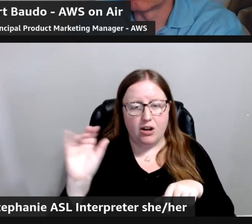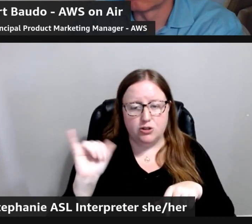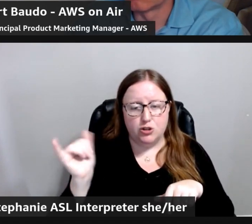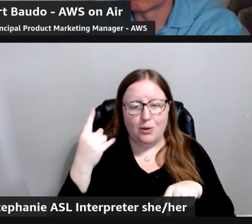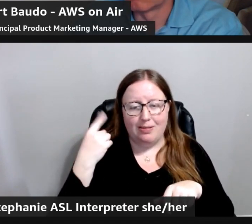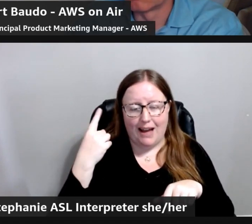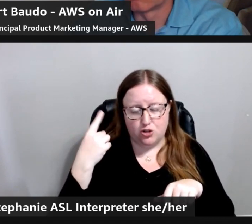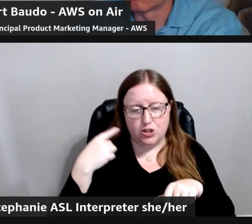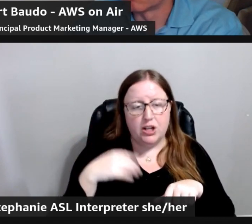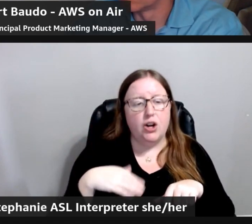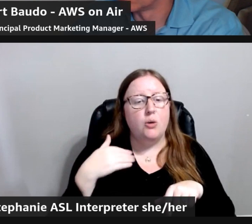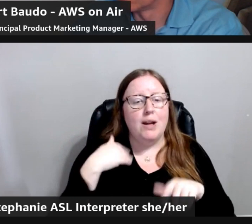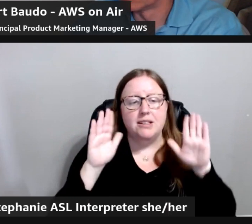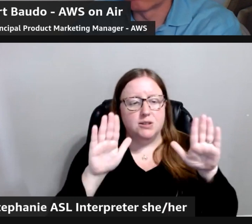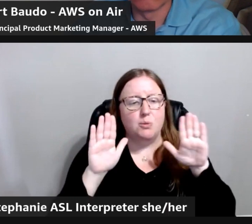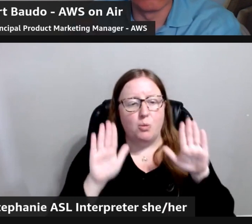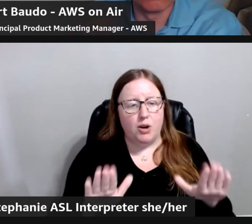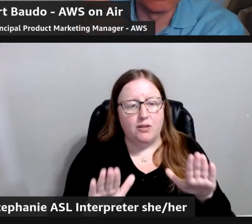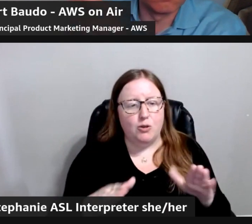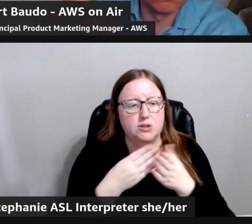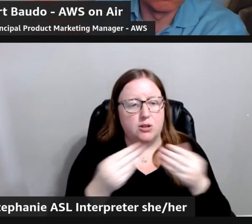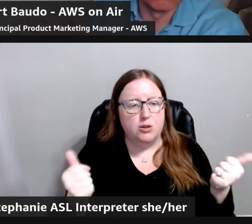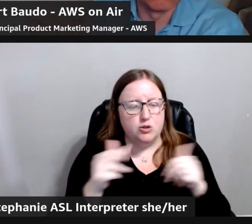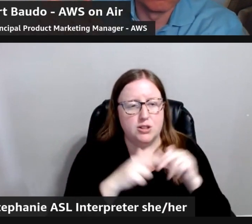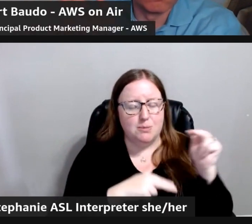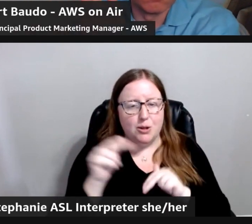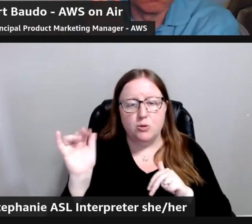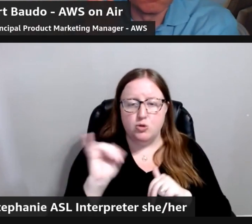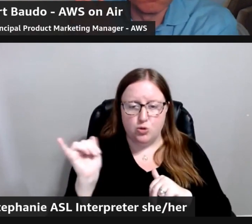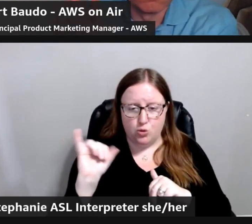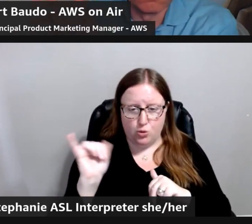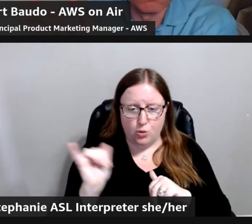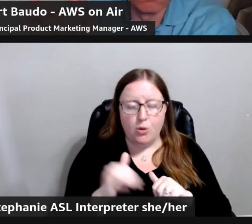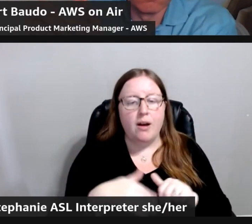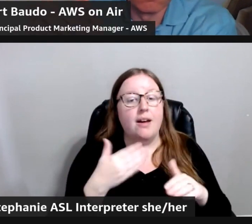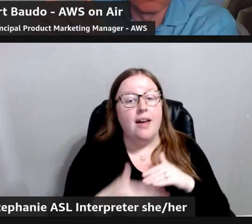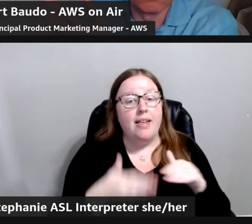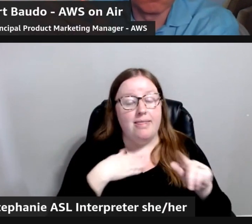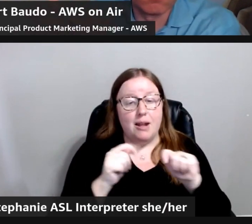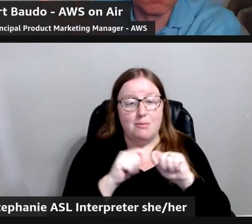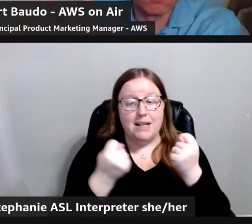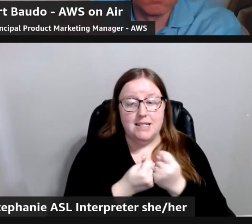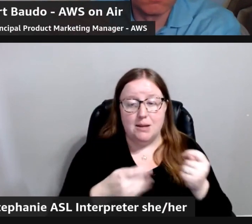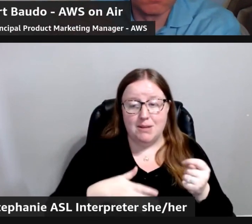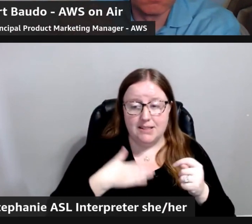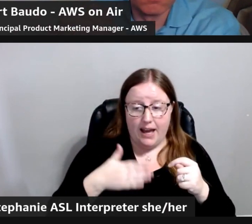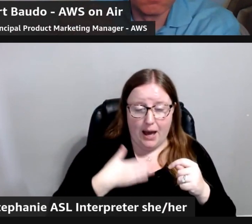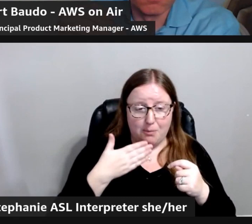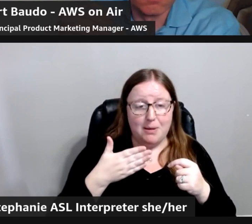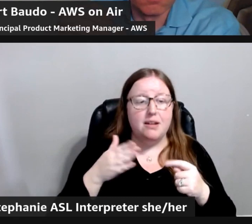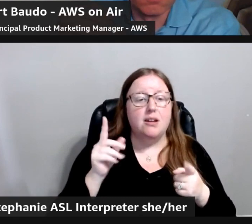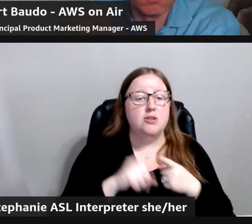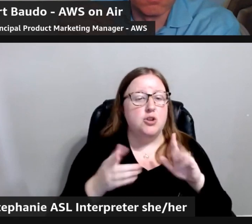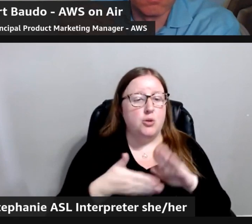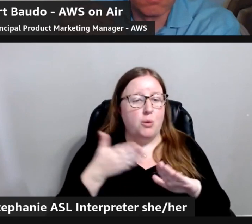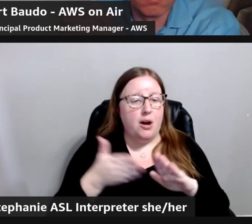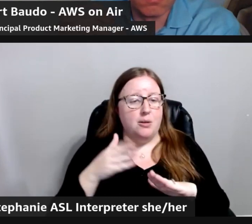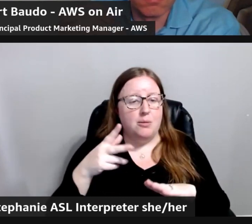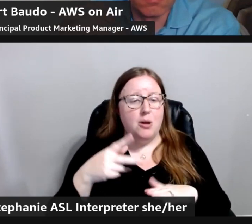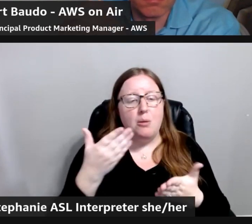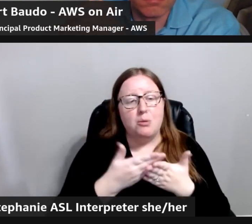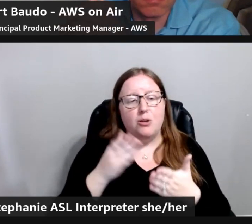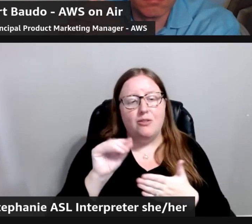we got some wonderful solutions built on top of that ASDI data. And then my team is also happy to run POCs, proof of